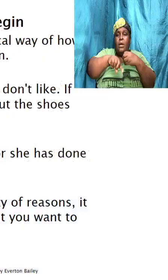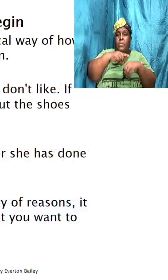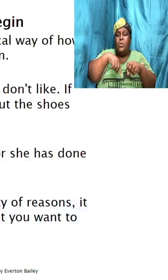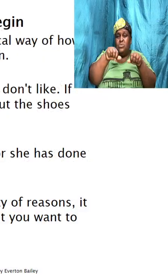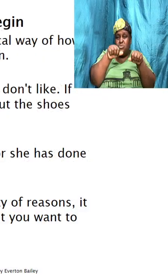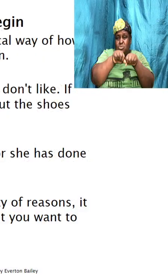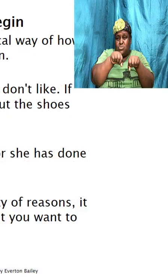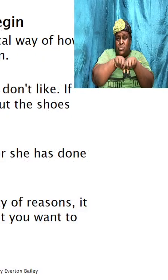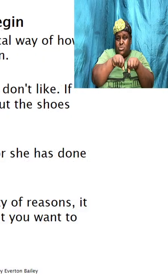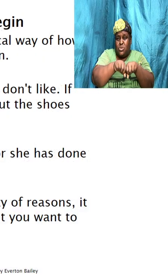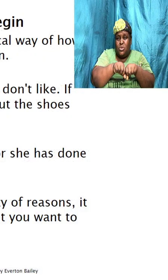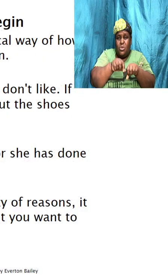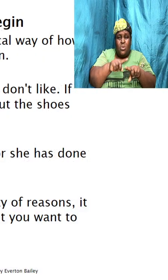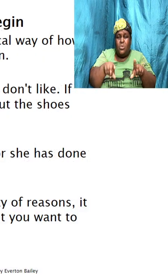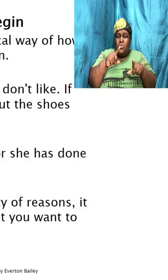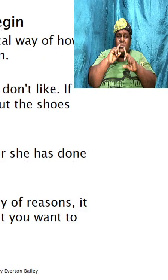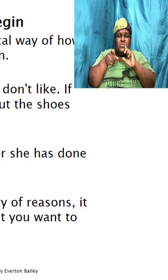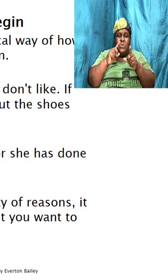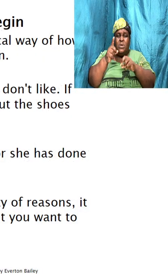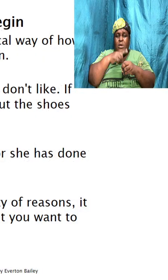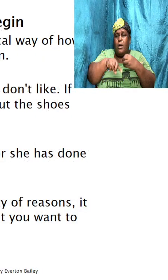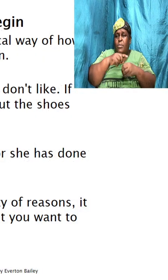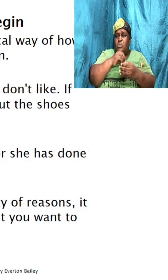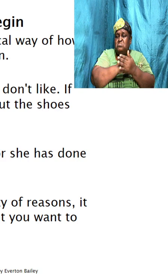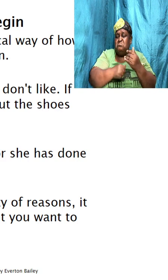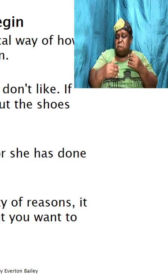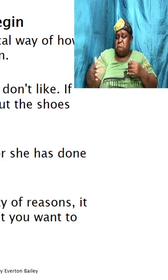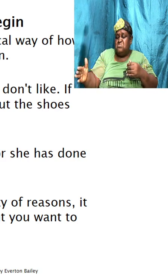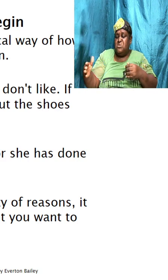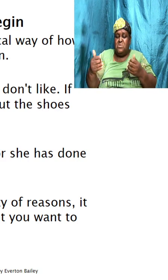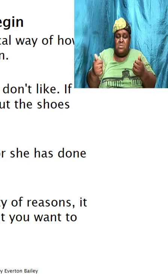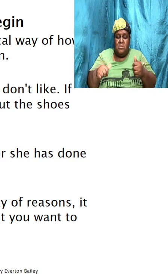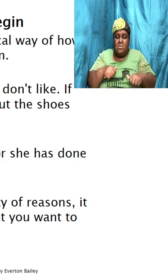Don't talk about something else, but talk about the shoes.